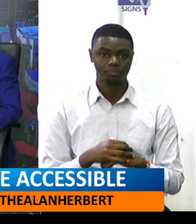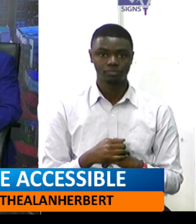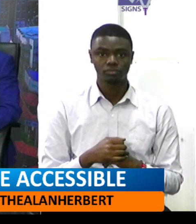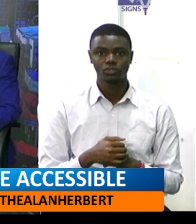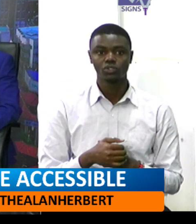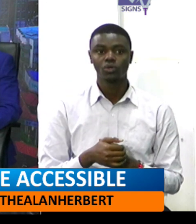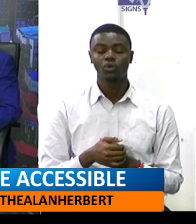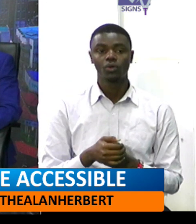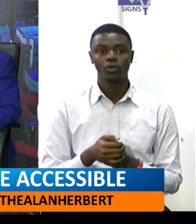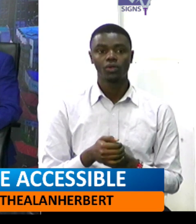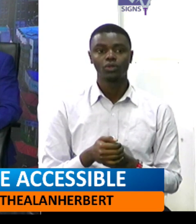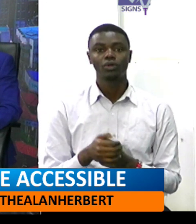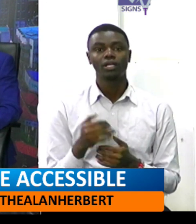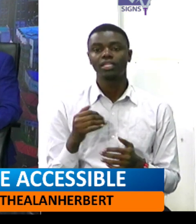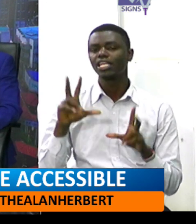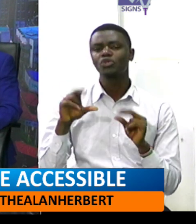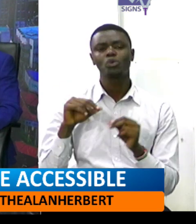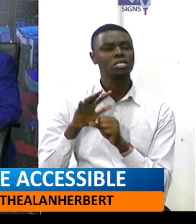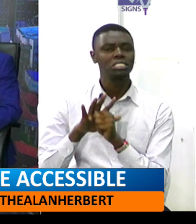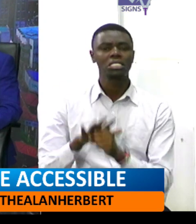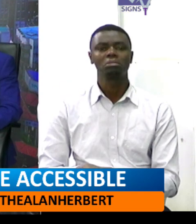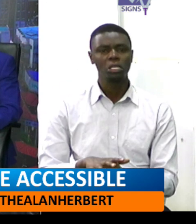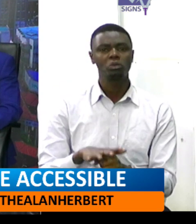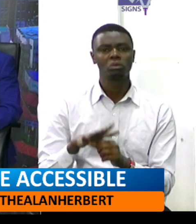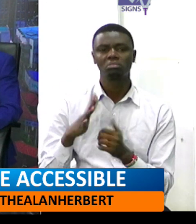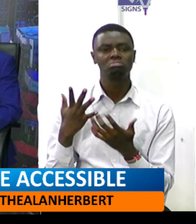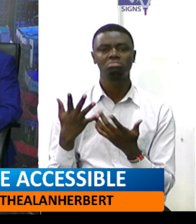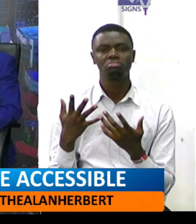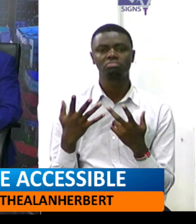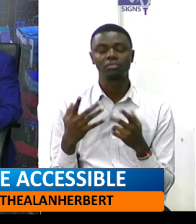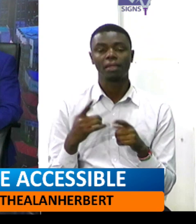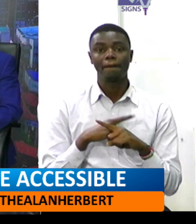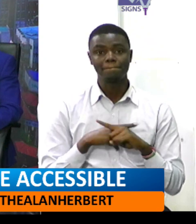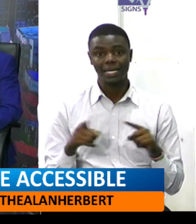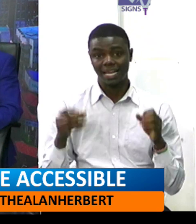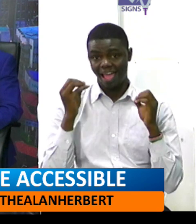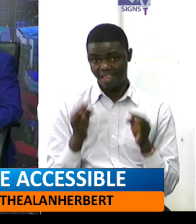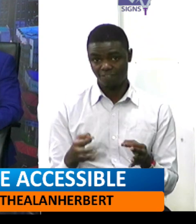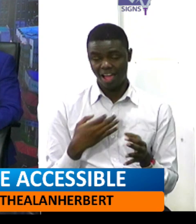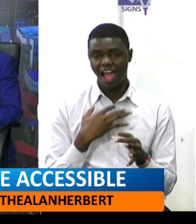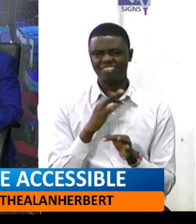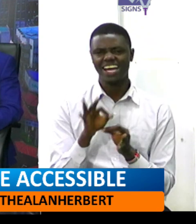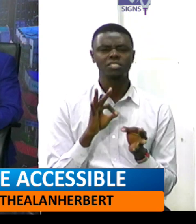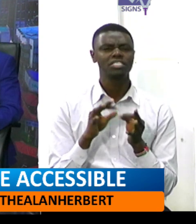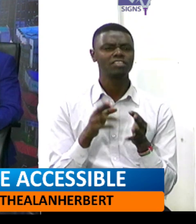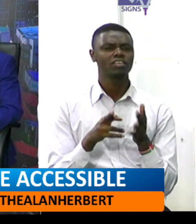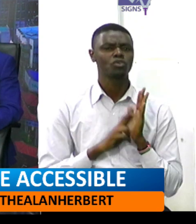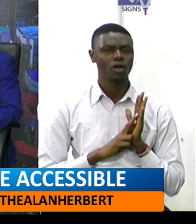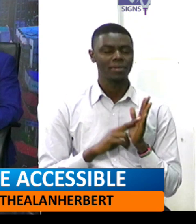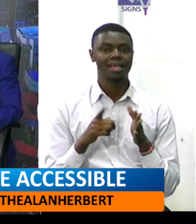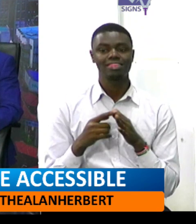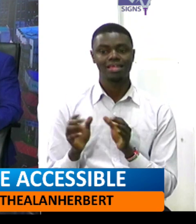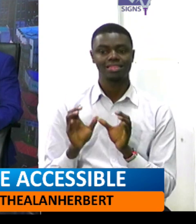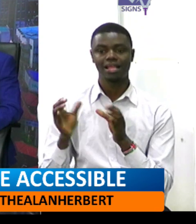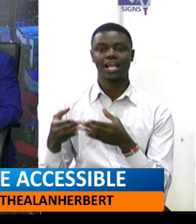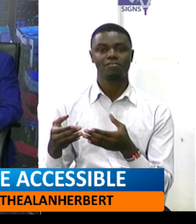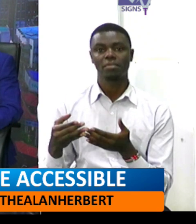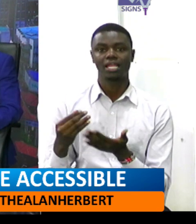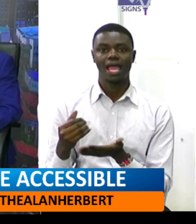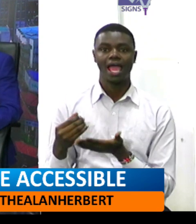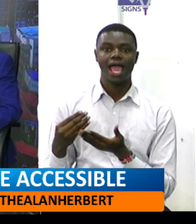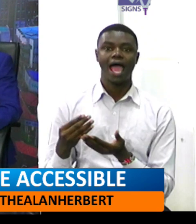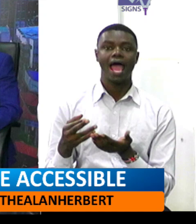it's across board. There is no discrimination. But should there be a specific requirement, then the company is able to respond